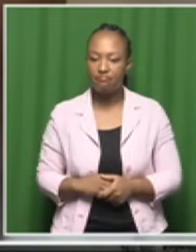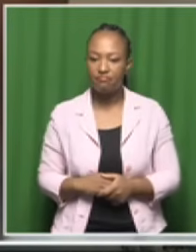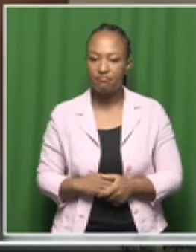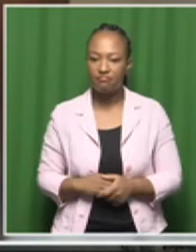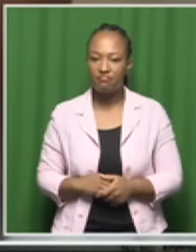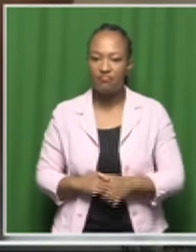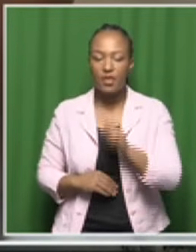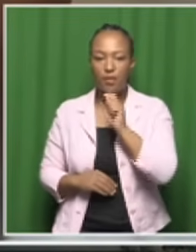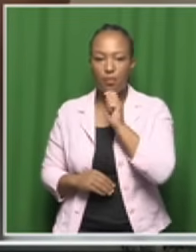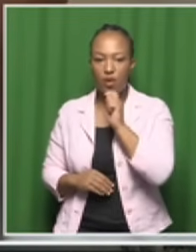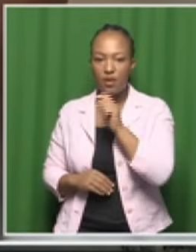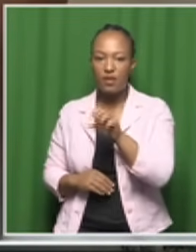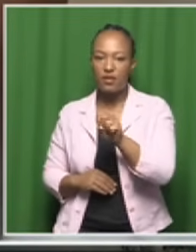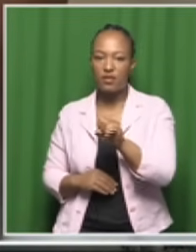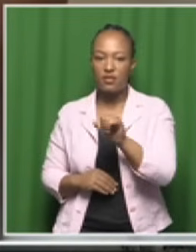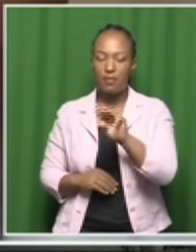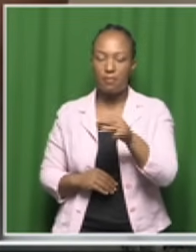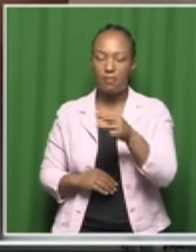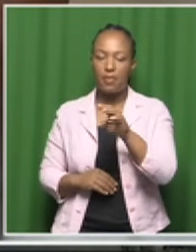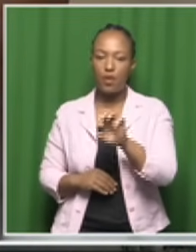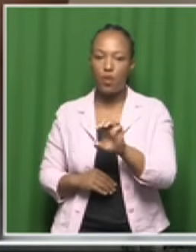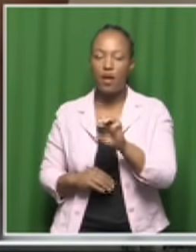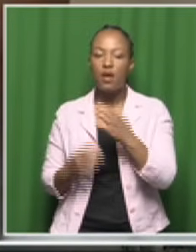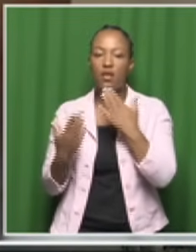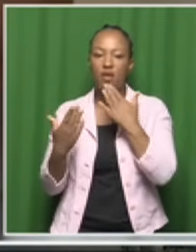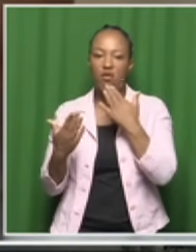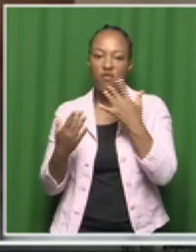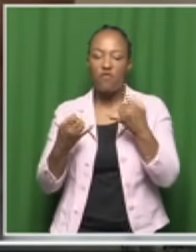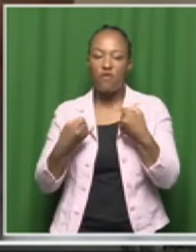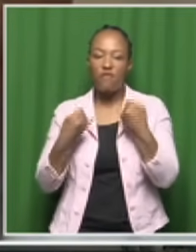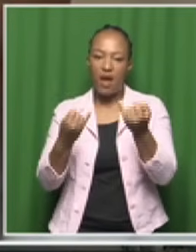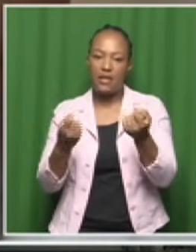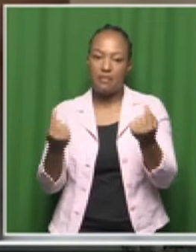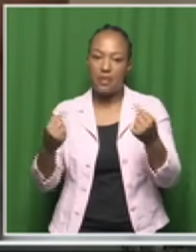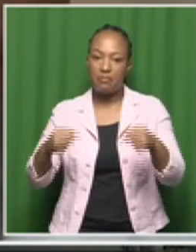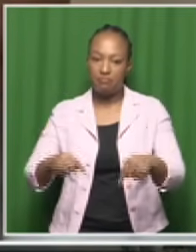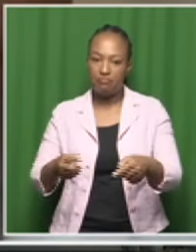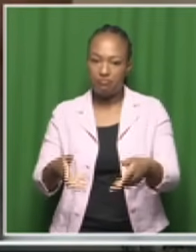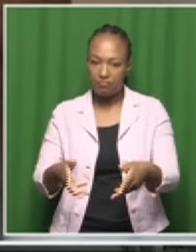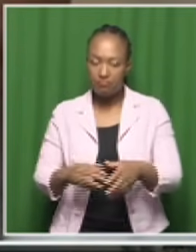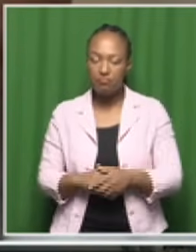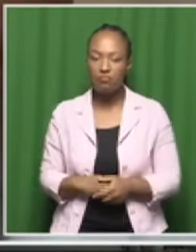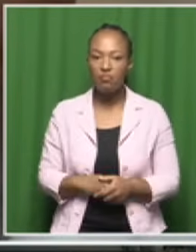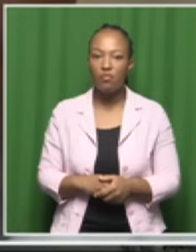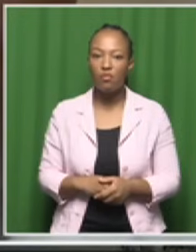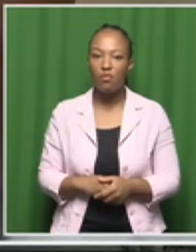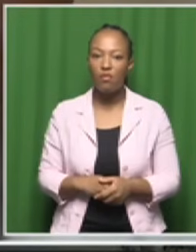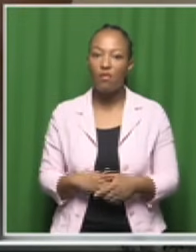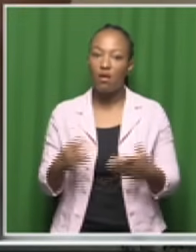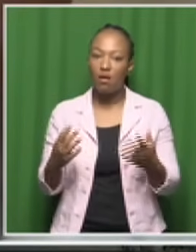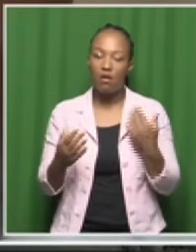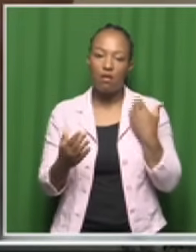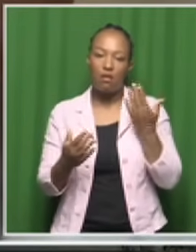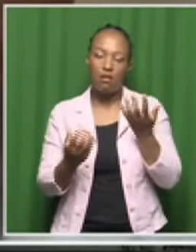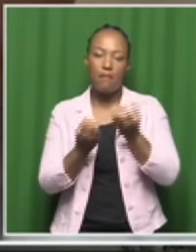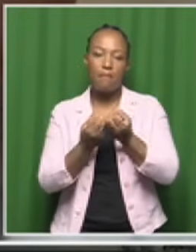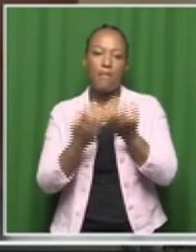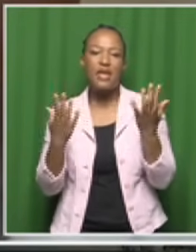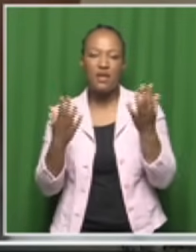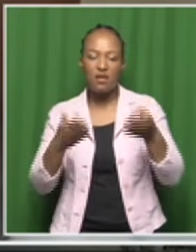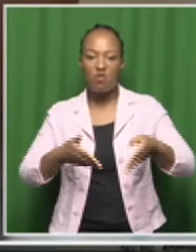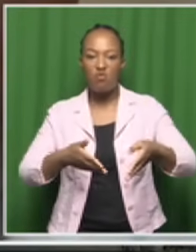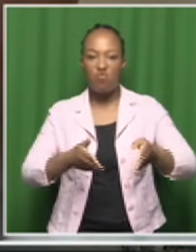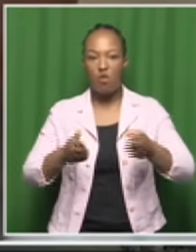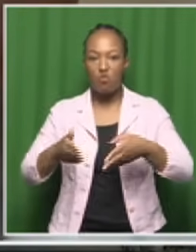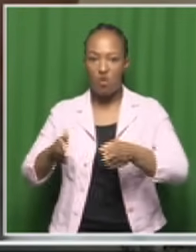Good morning, Simpiri. Thank you so much for inviting me onto the show. First of all, although there have been various festive season road safety campaigns and visible law enforcers